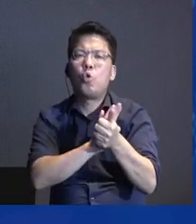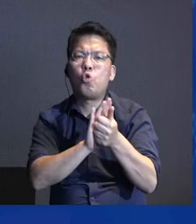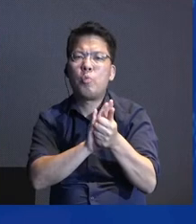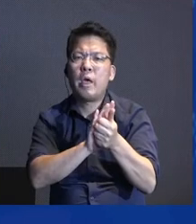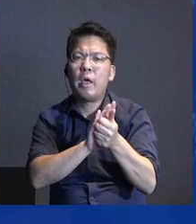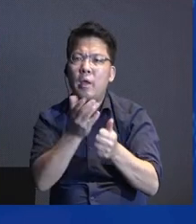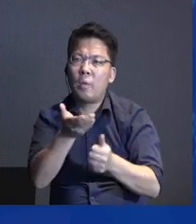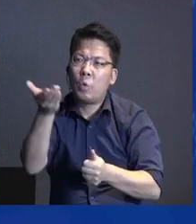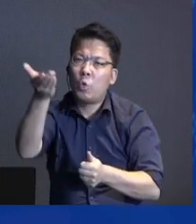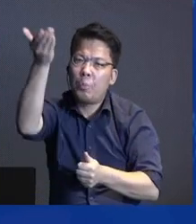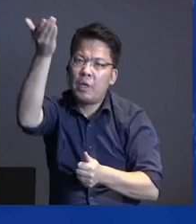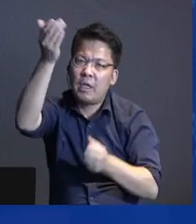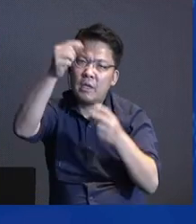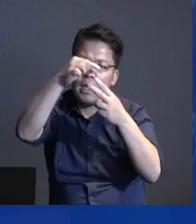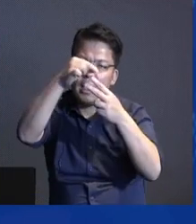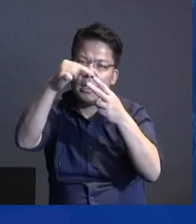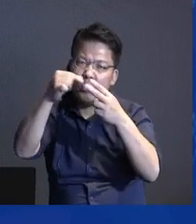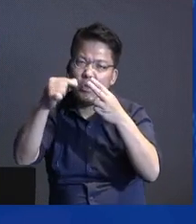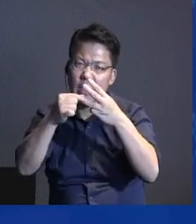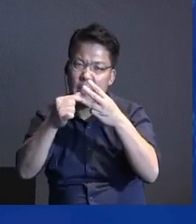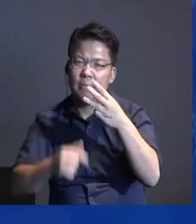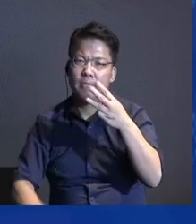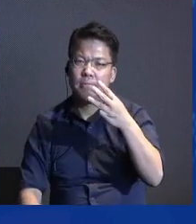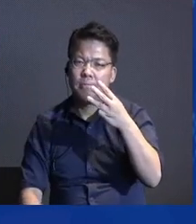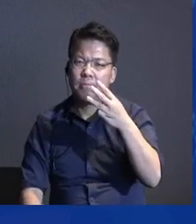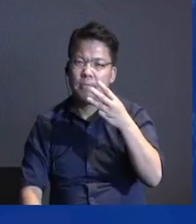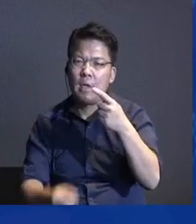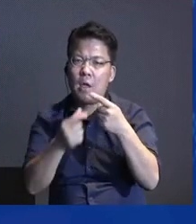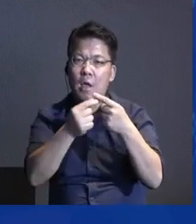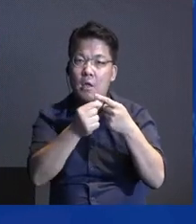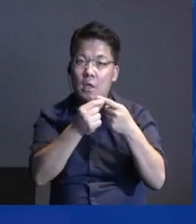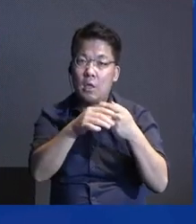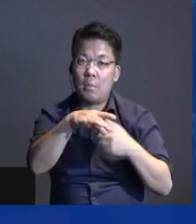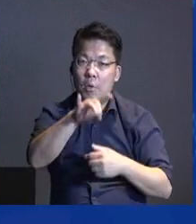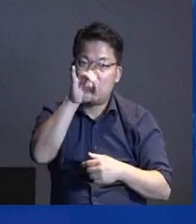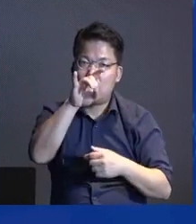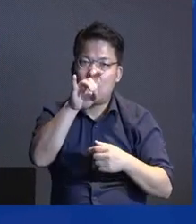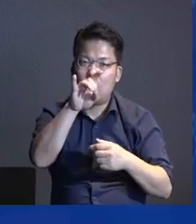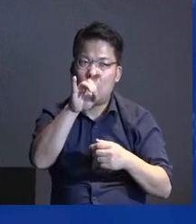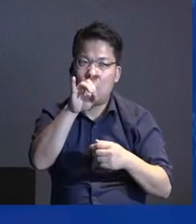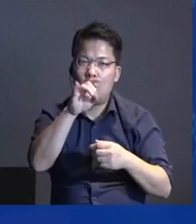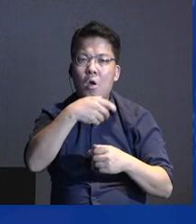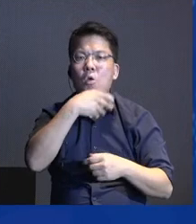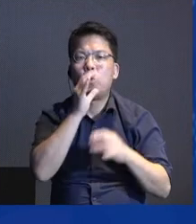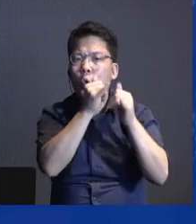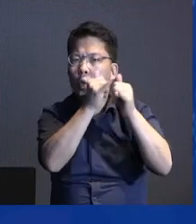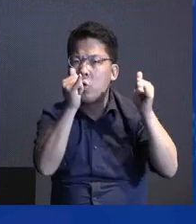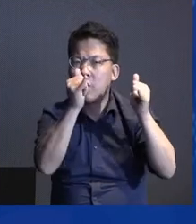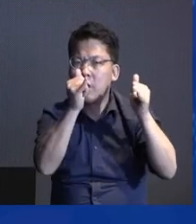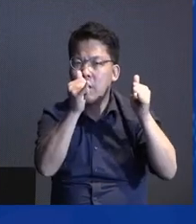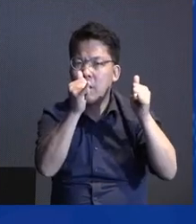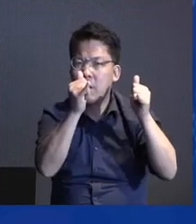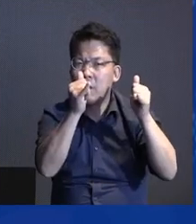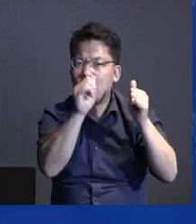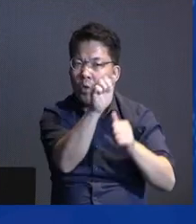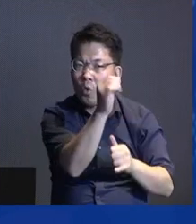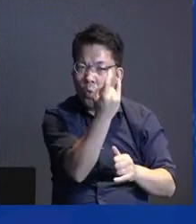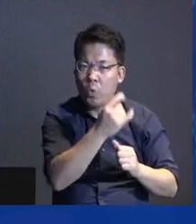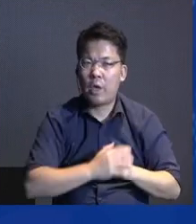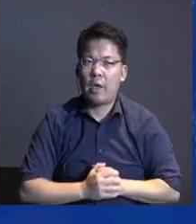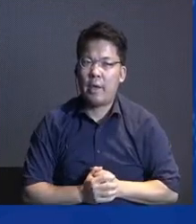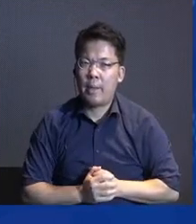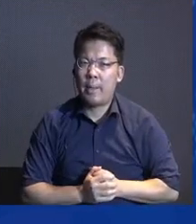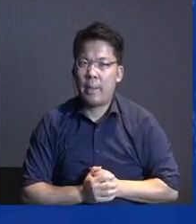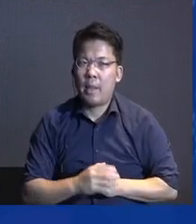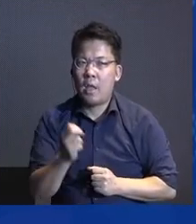the senior clubs or neighborhoods, support the elderly person based on these categories. By doing so,